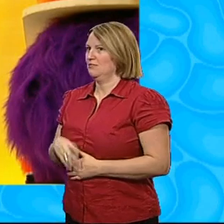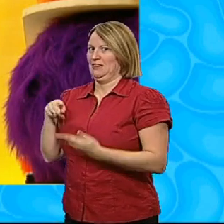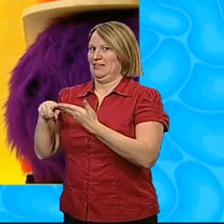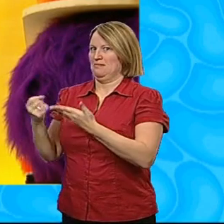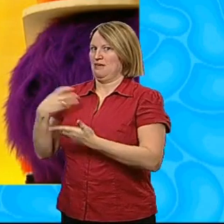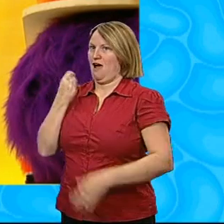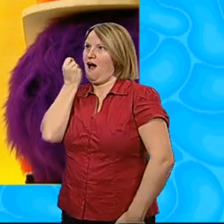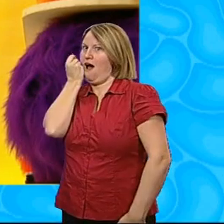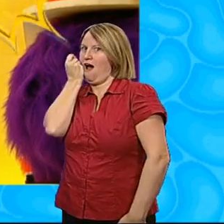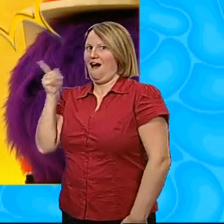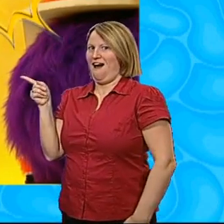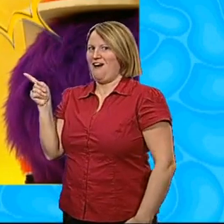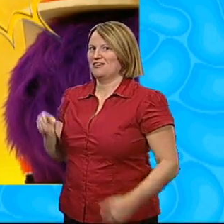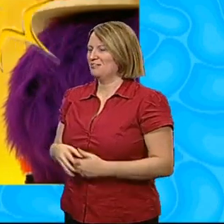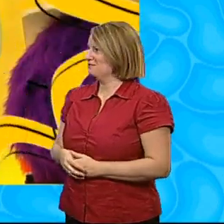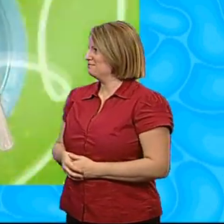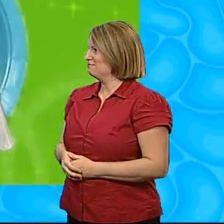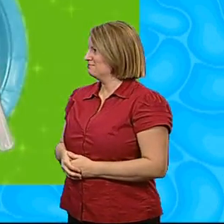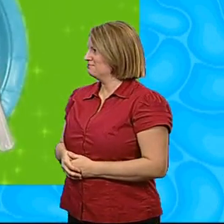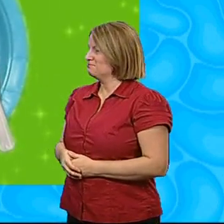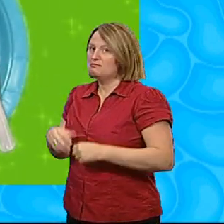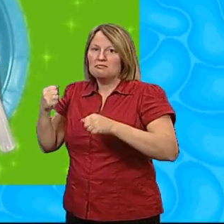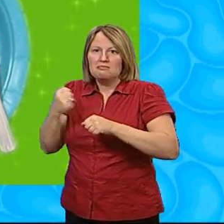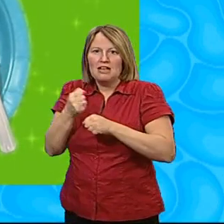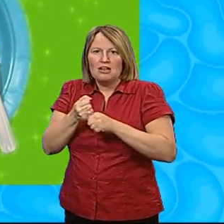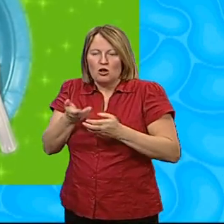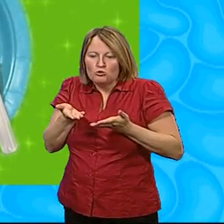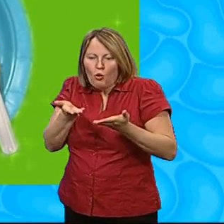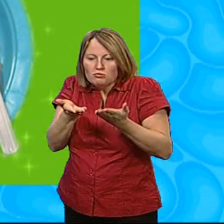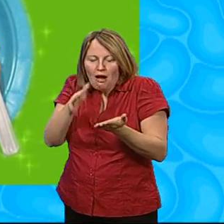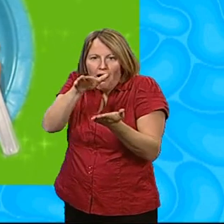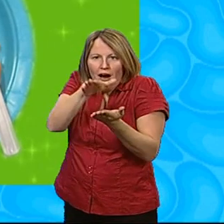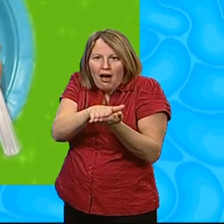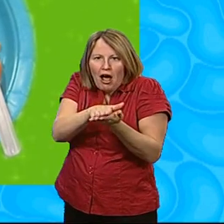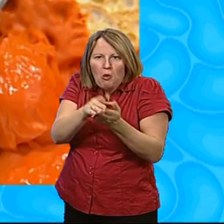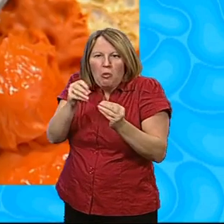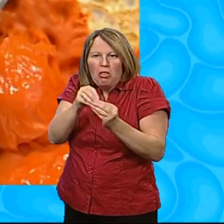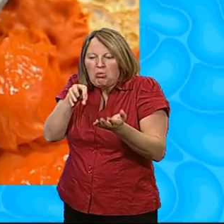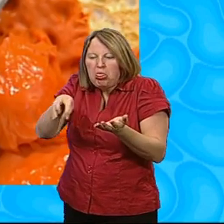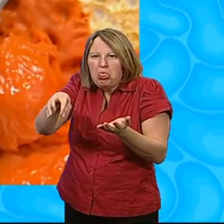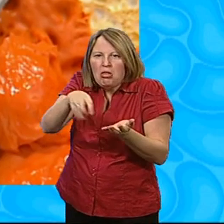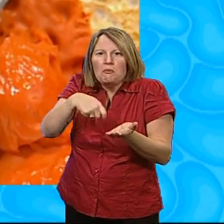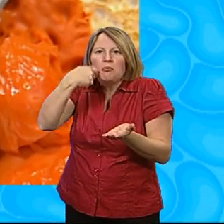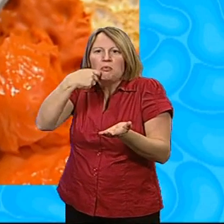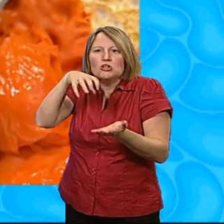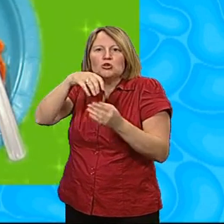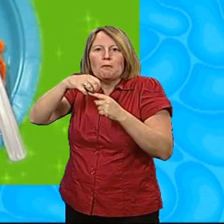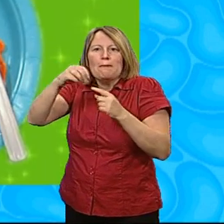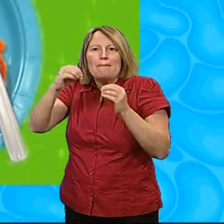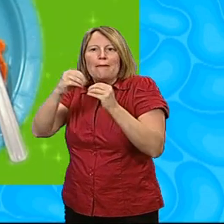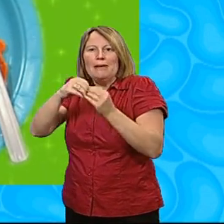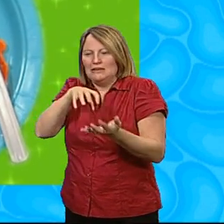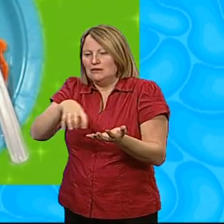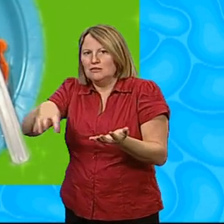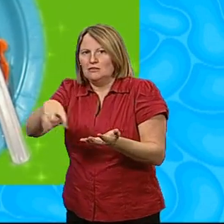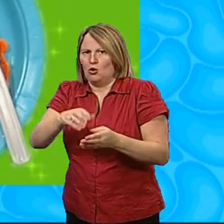This gives me an idea. Let's make it! Sponge toast and tissue paper baked beans. A work of art